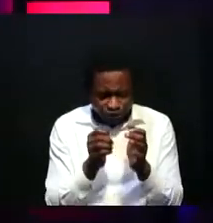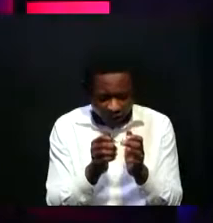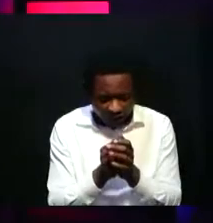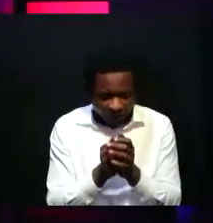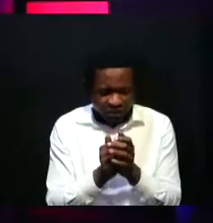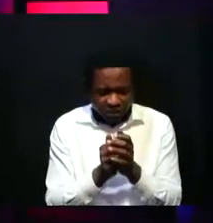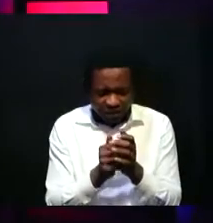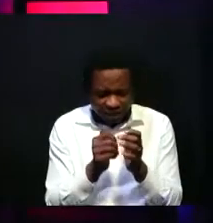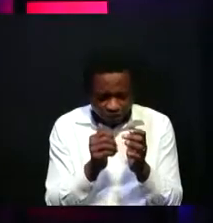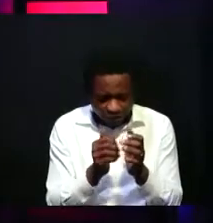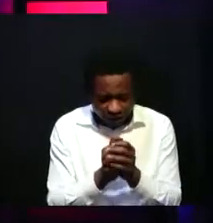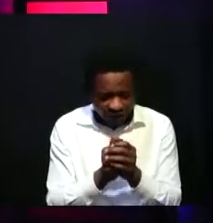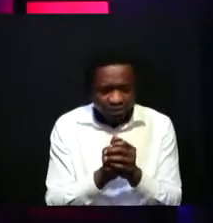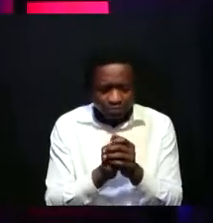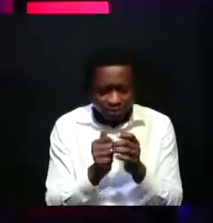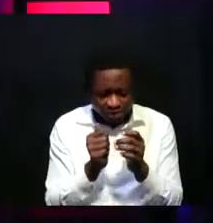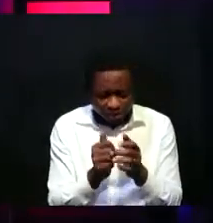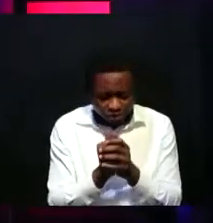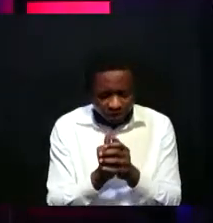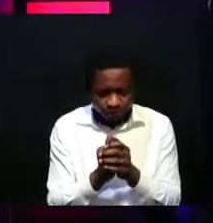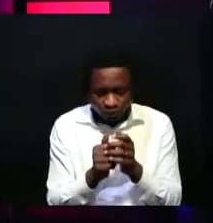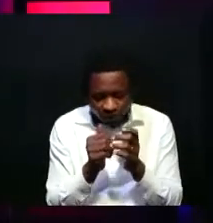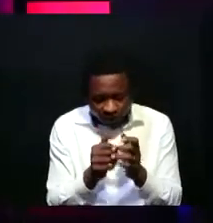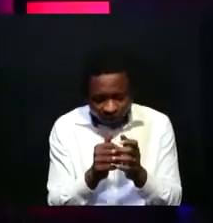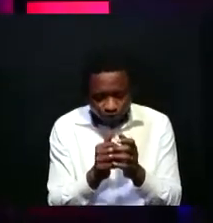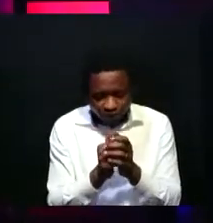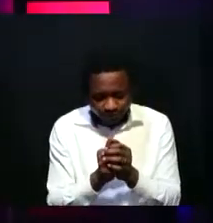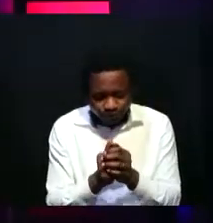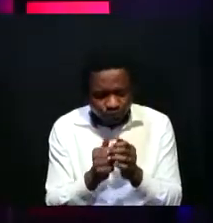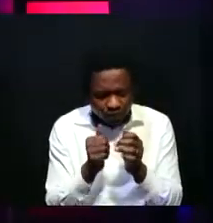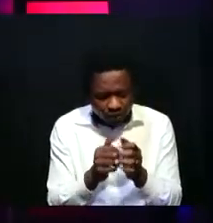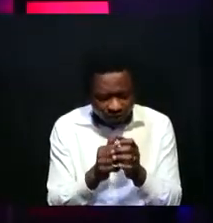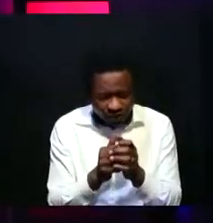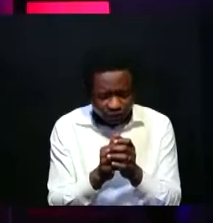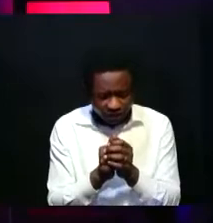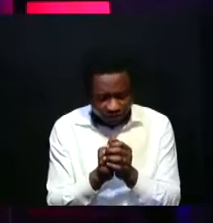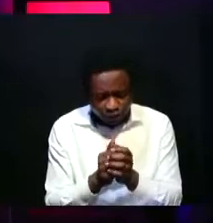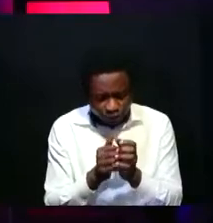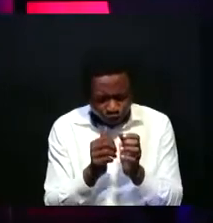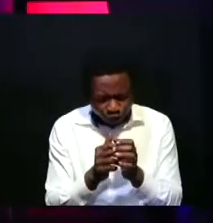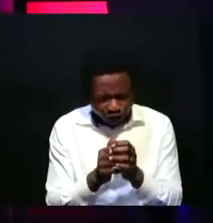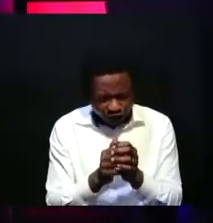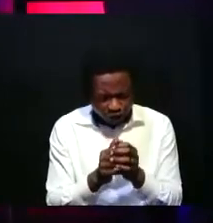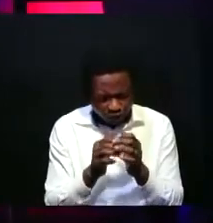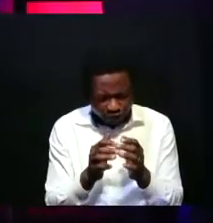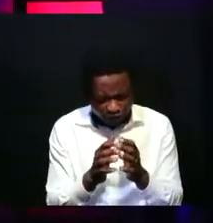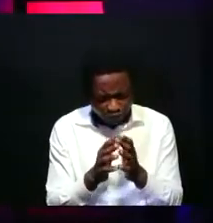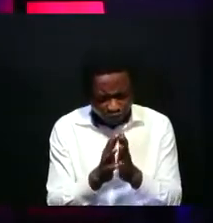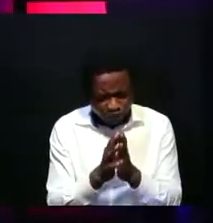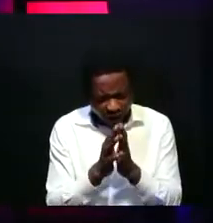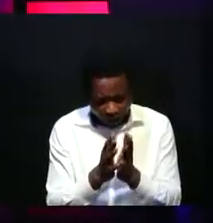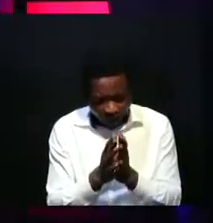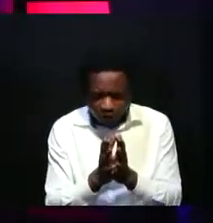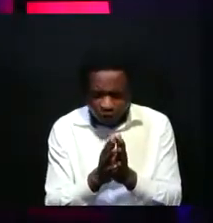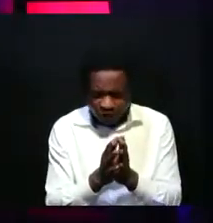souls, minister to their minds, oh Lord, and restore them, oh God, in the broken homes, oh God, in